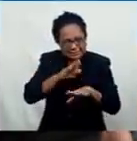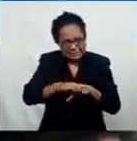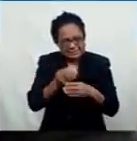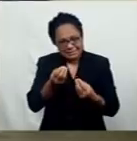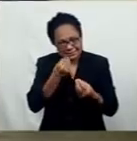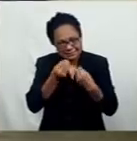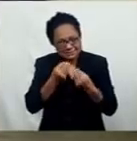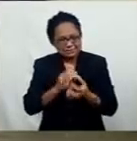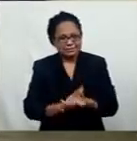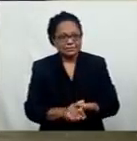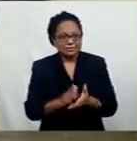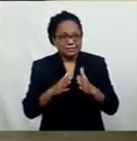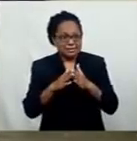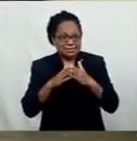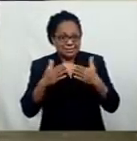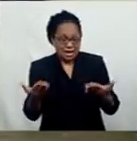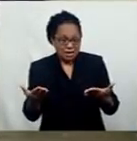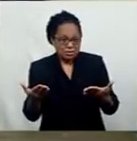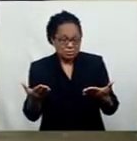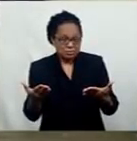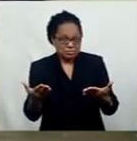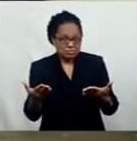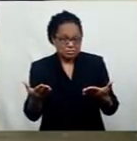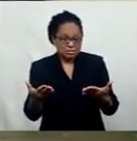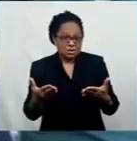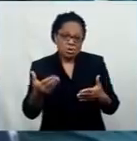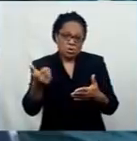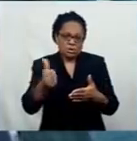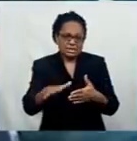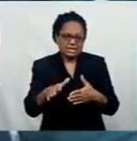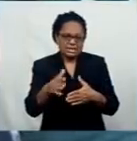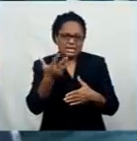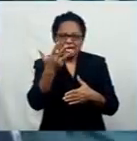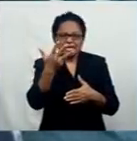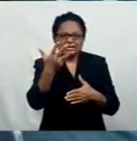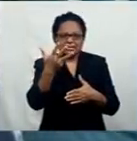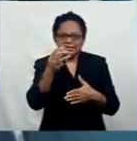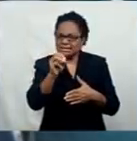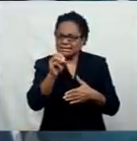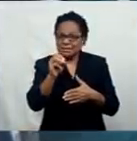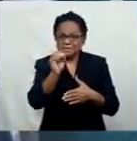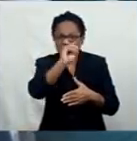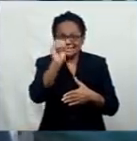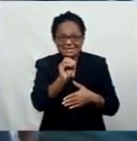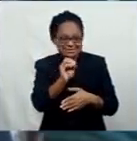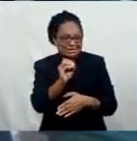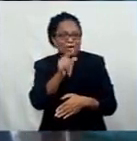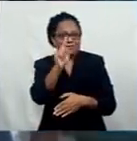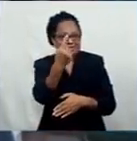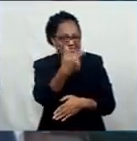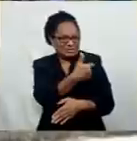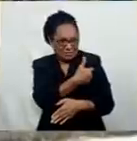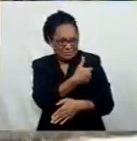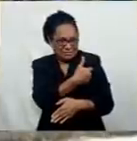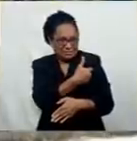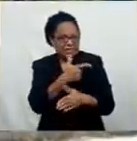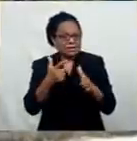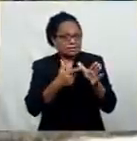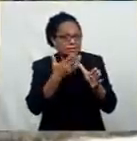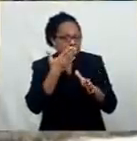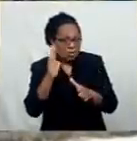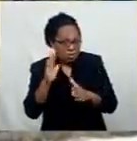You see now, we have gone over 90% on the first jab. And by August